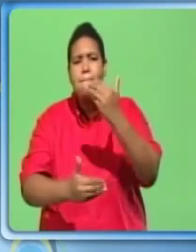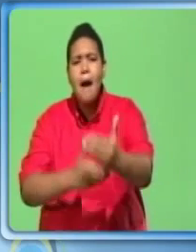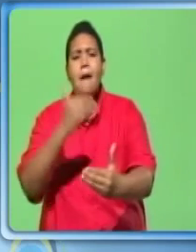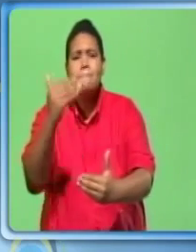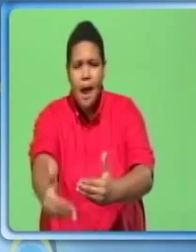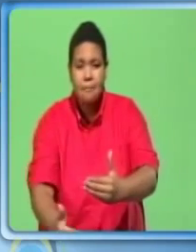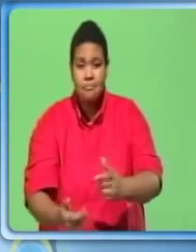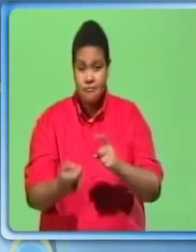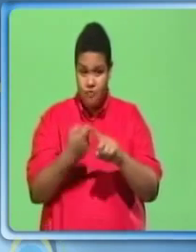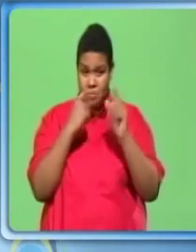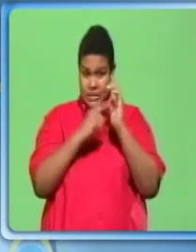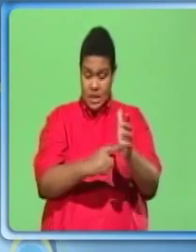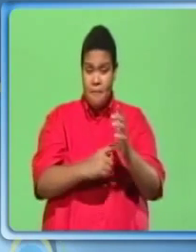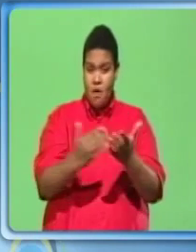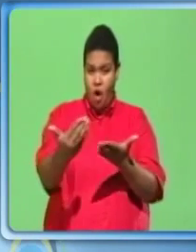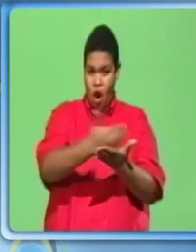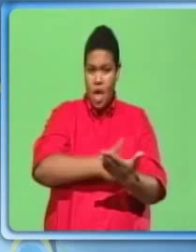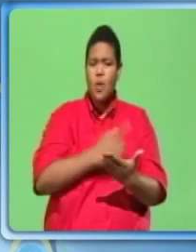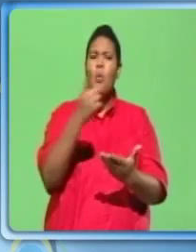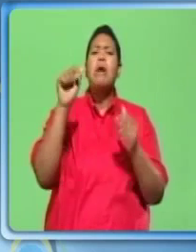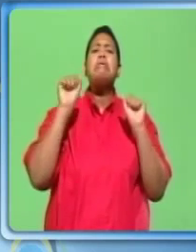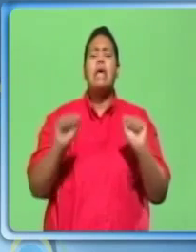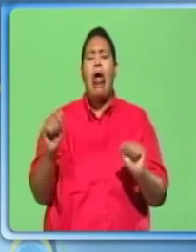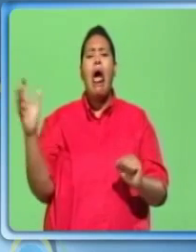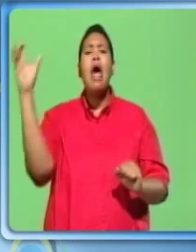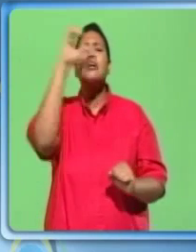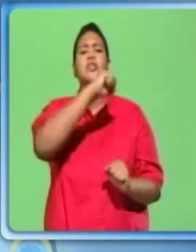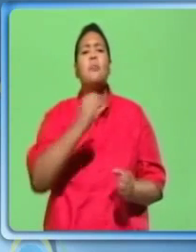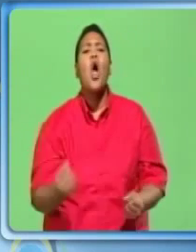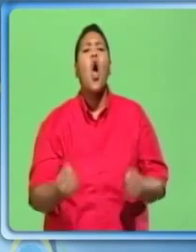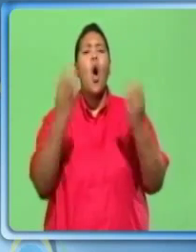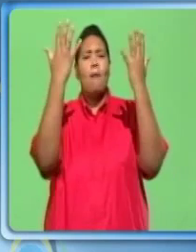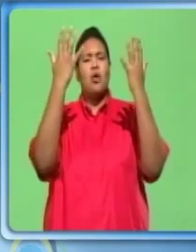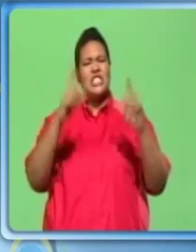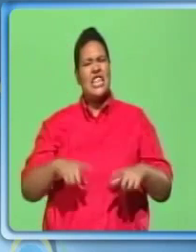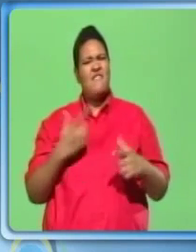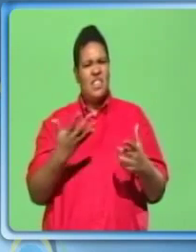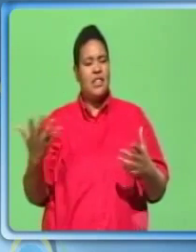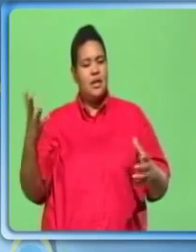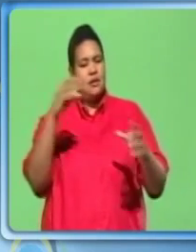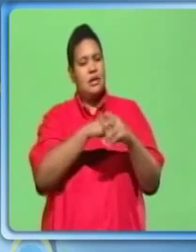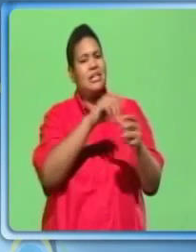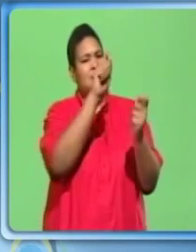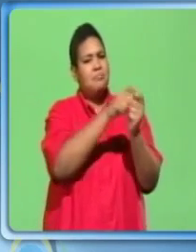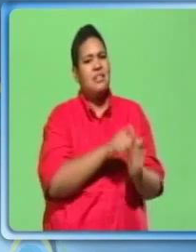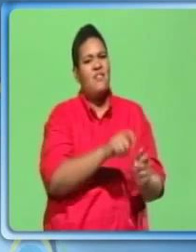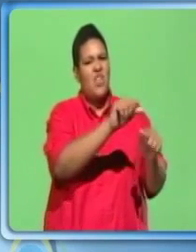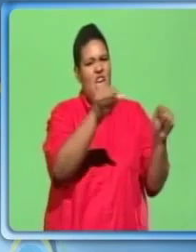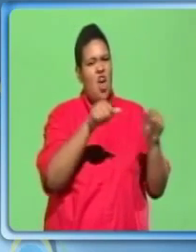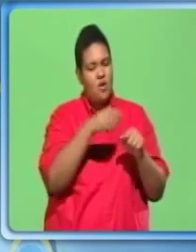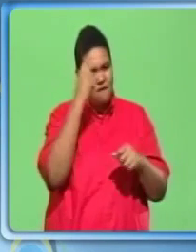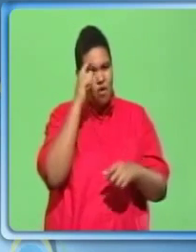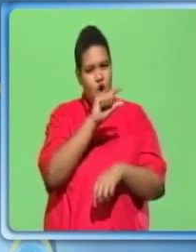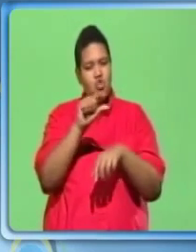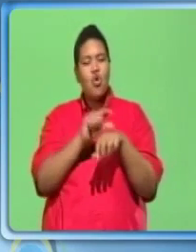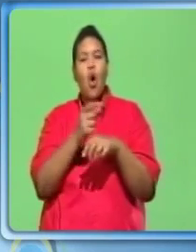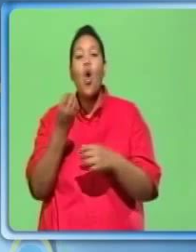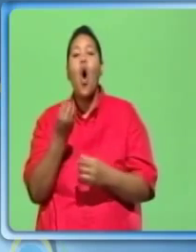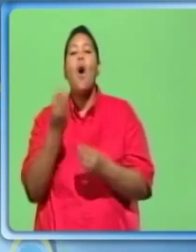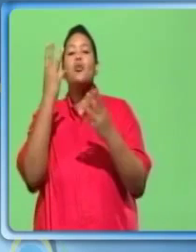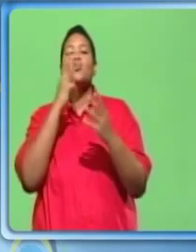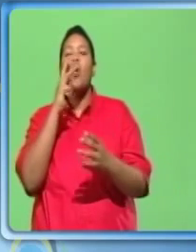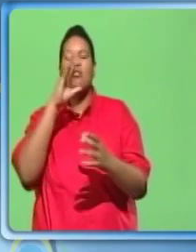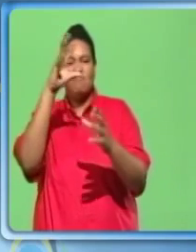collected, one is able to estimate the number of organisms within a given area of ground or volume of